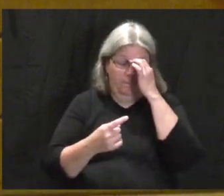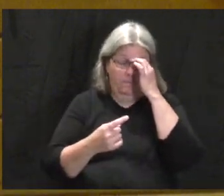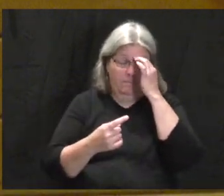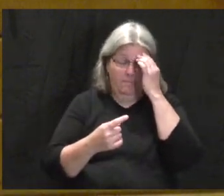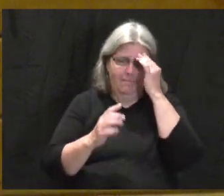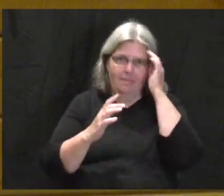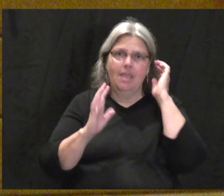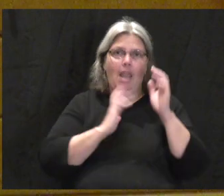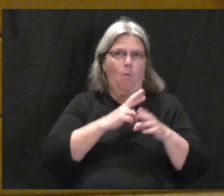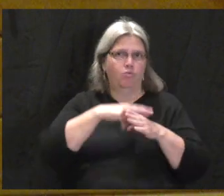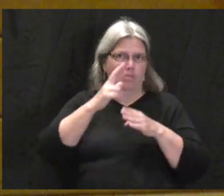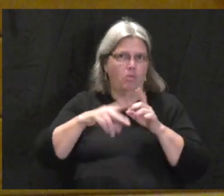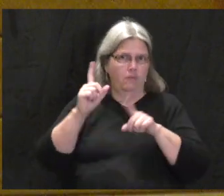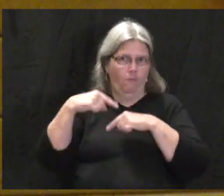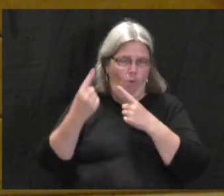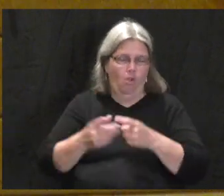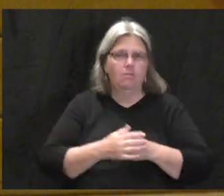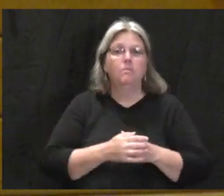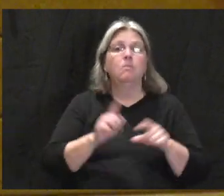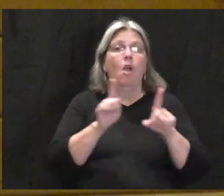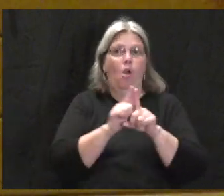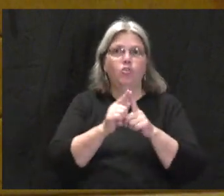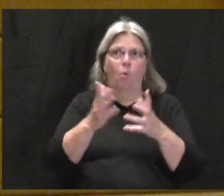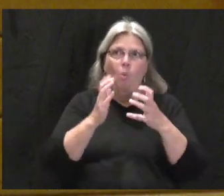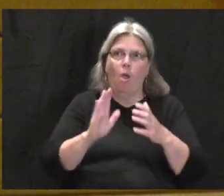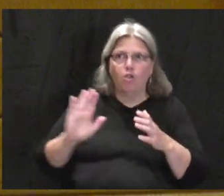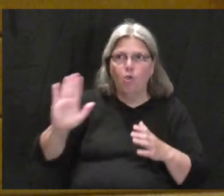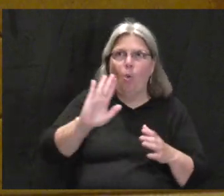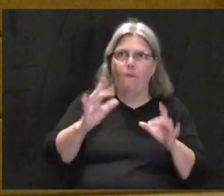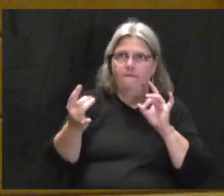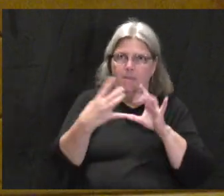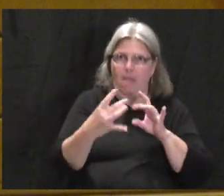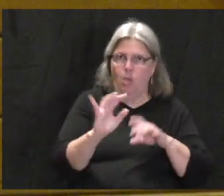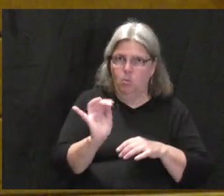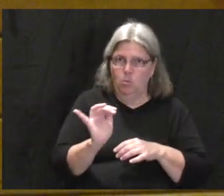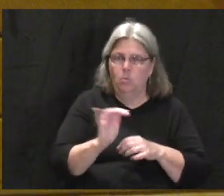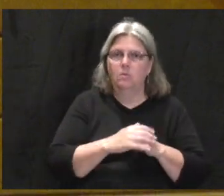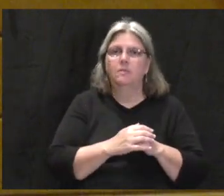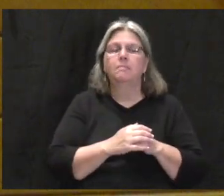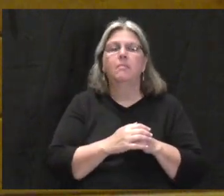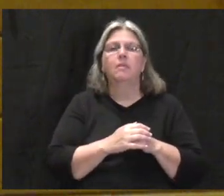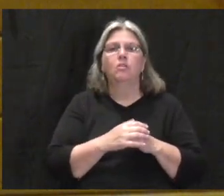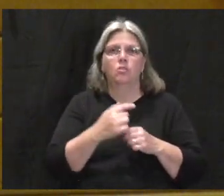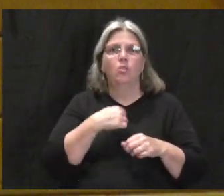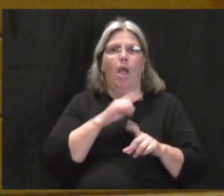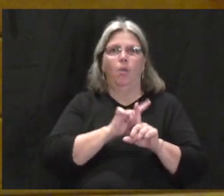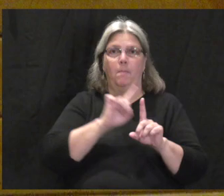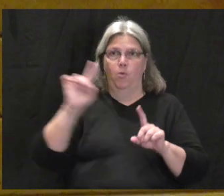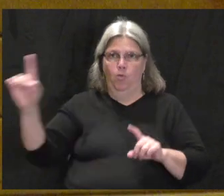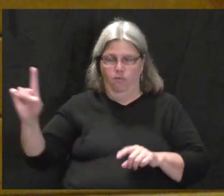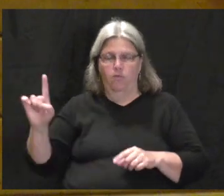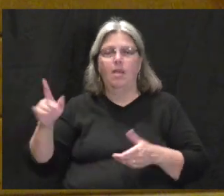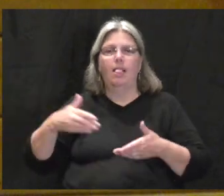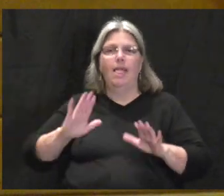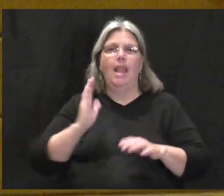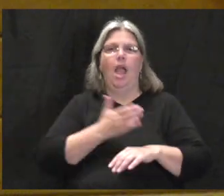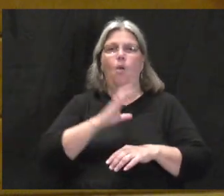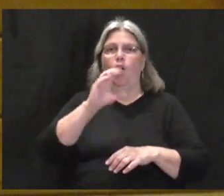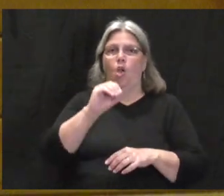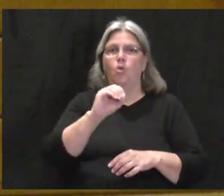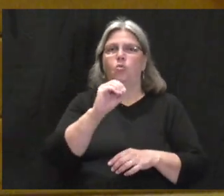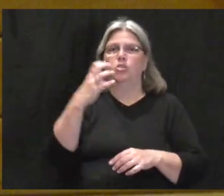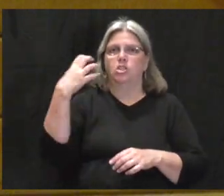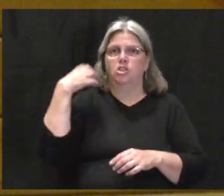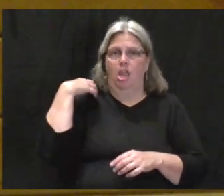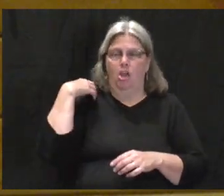gotten, and we also want to hear from you. So I'll get out of the way and let our co-chairs, Jared